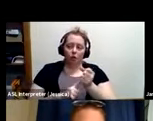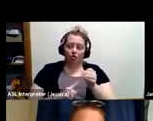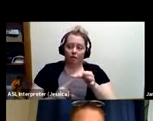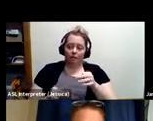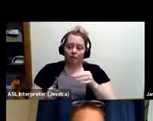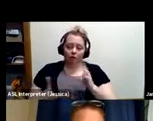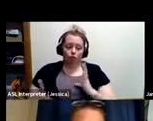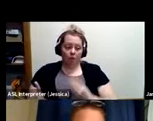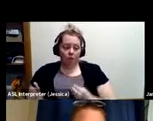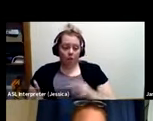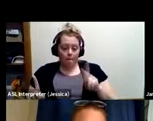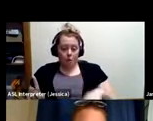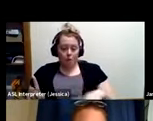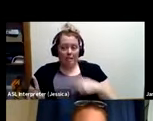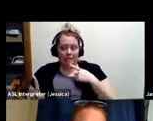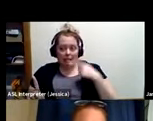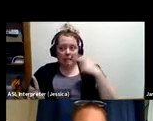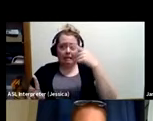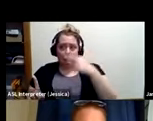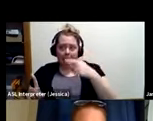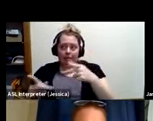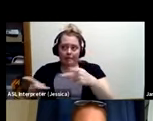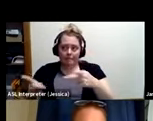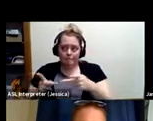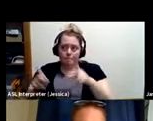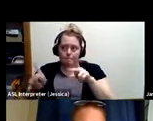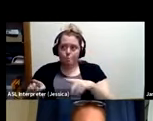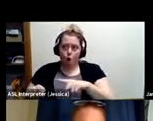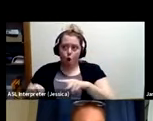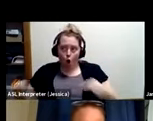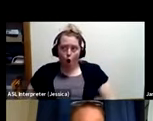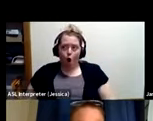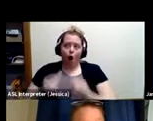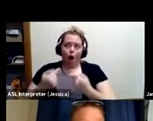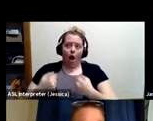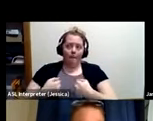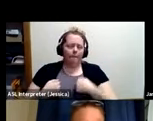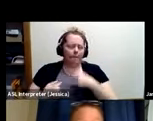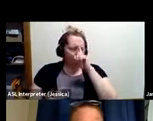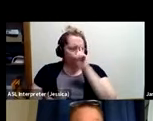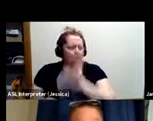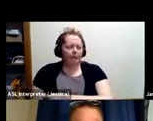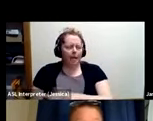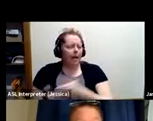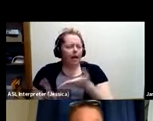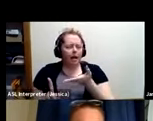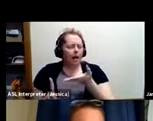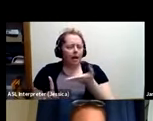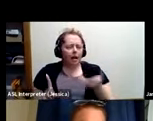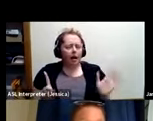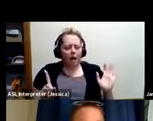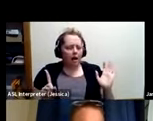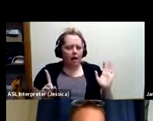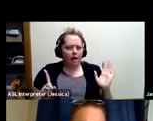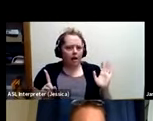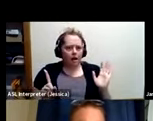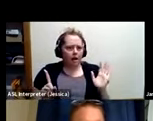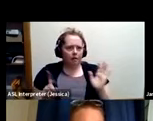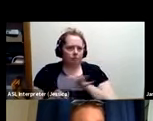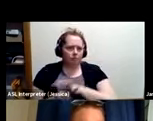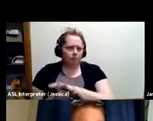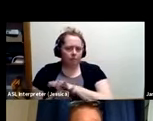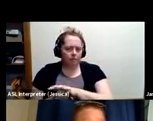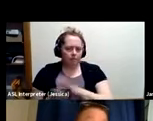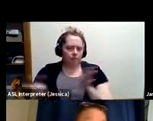them, and don't say anything other than, oh my gosh, I am so sorry, tell me how I